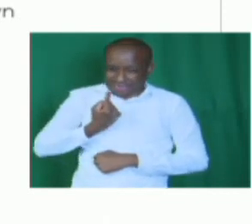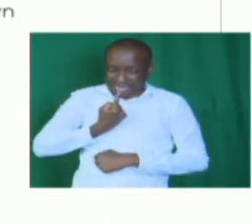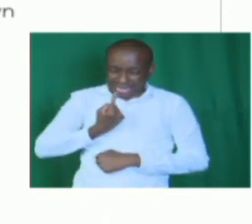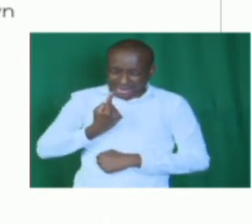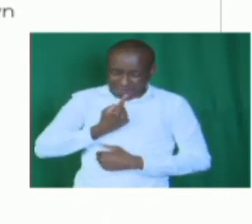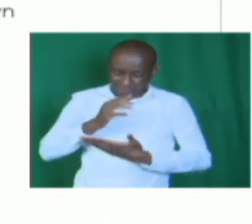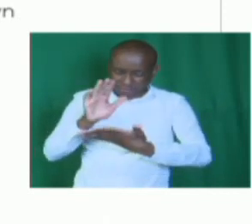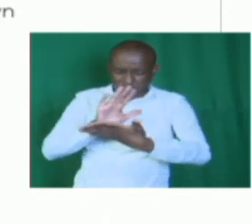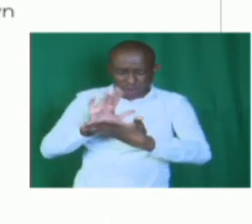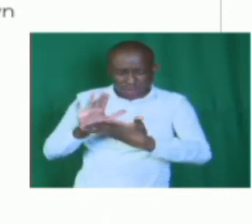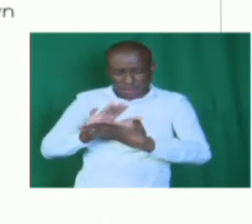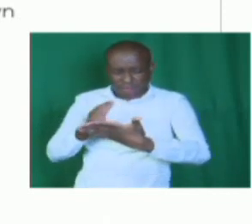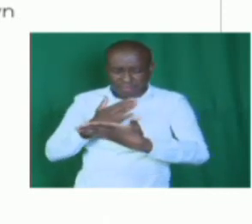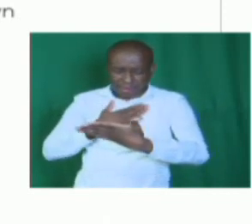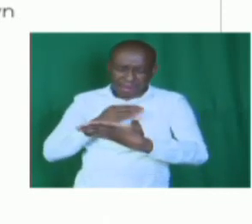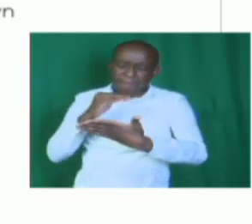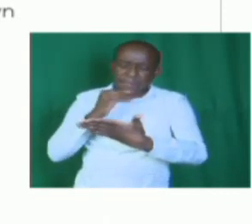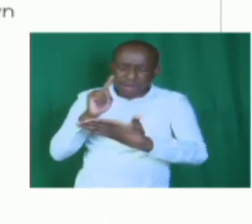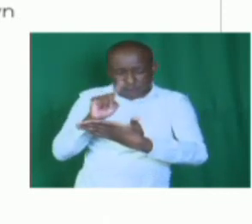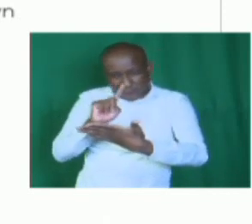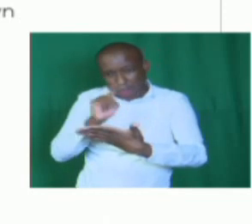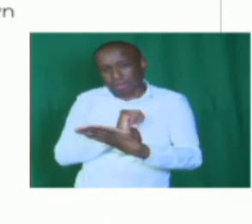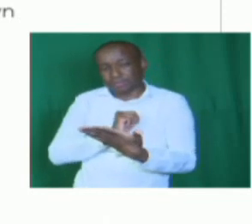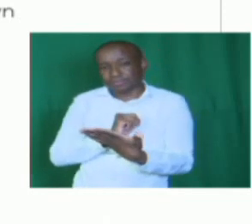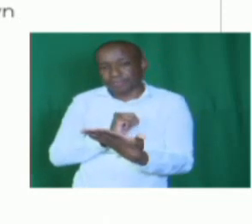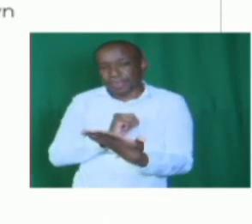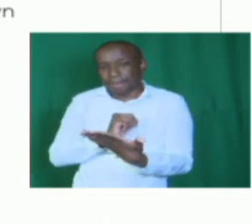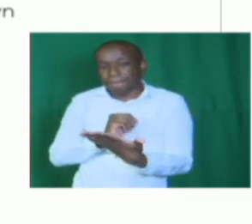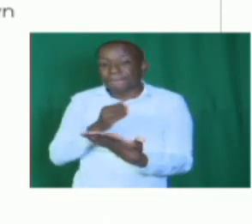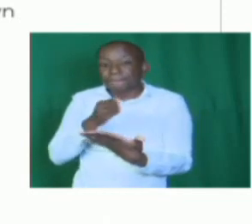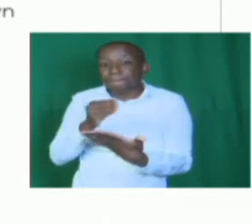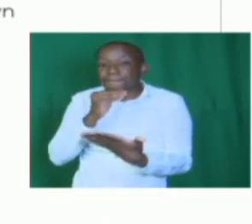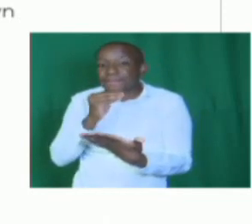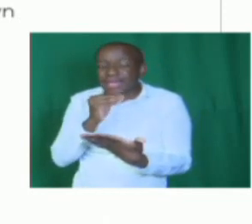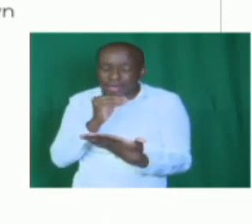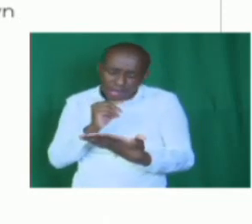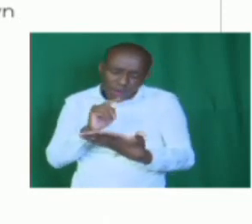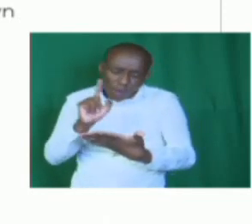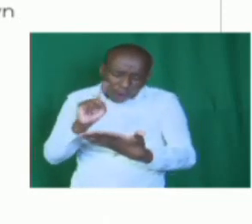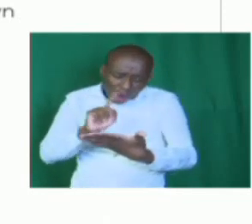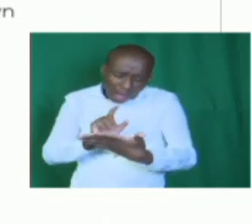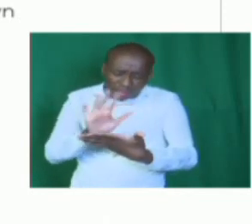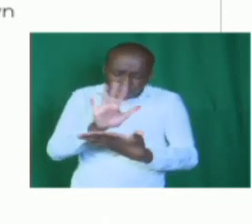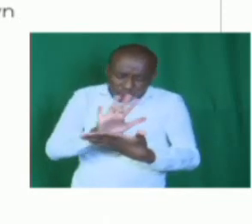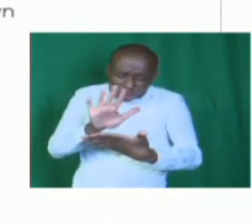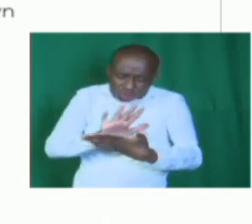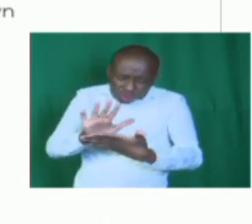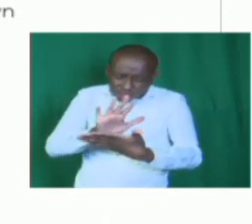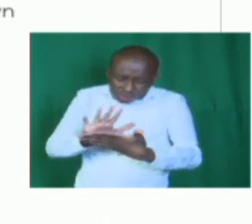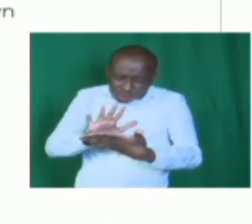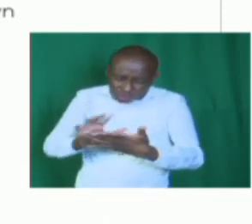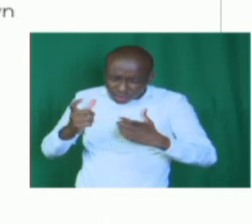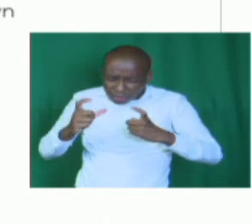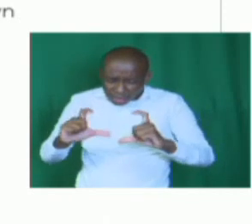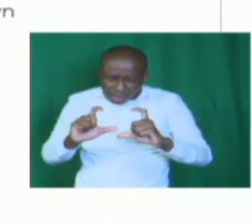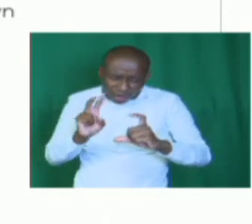conclusions, my dear learner. And that is to say, you deduce the meaning from the given